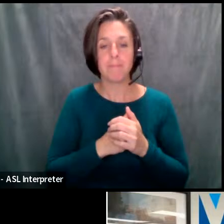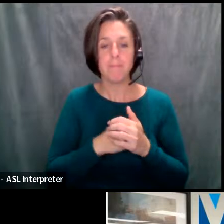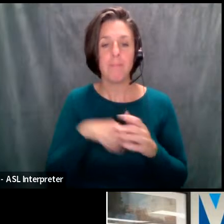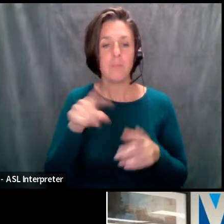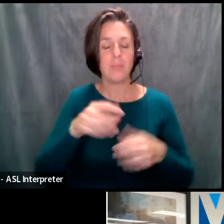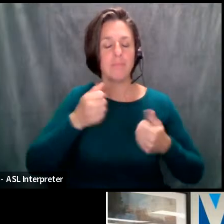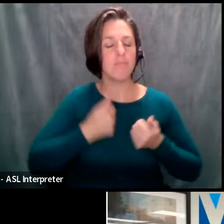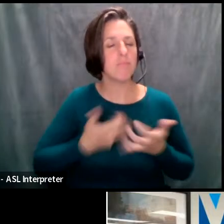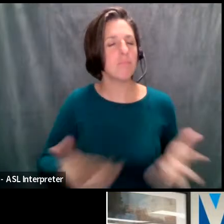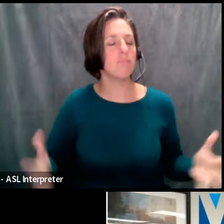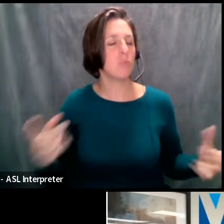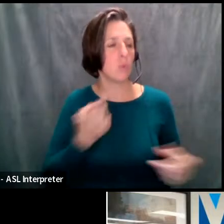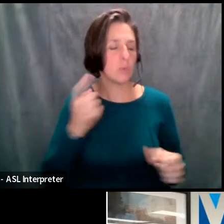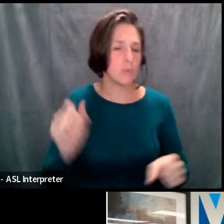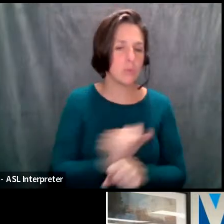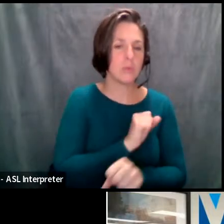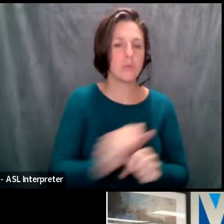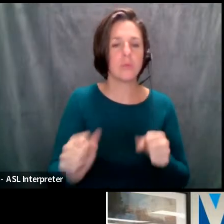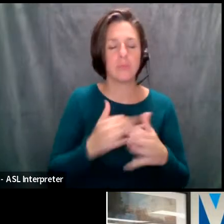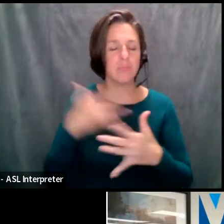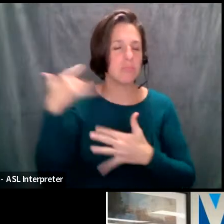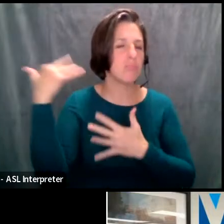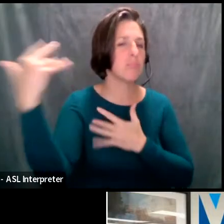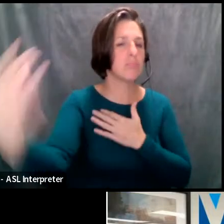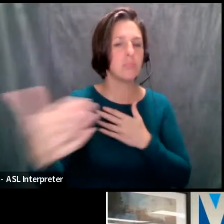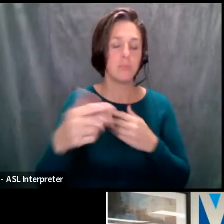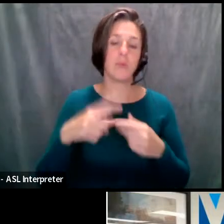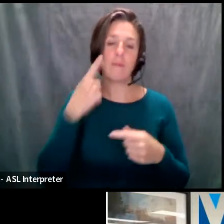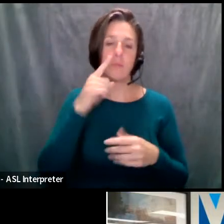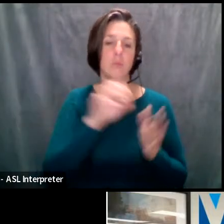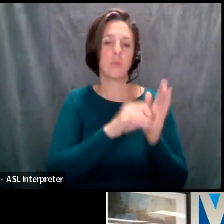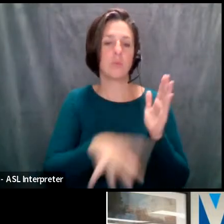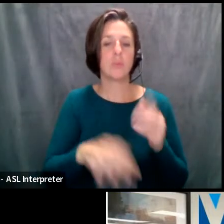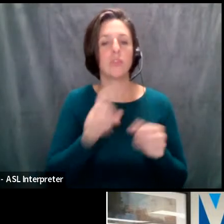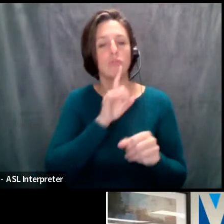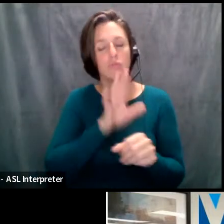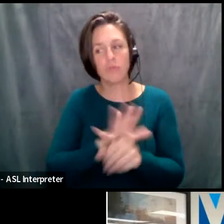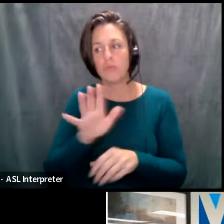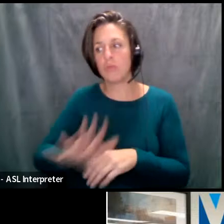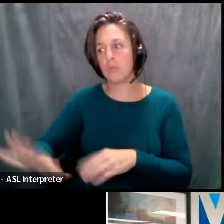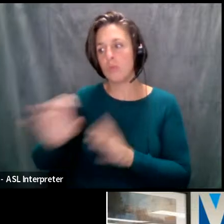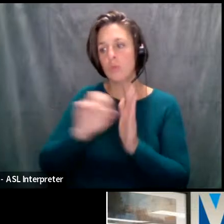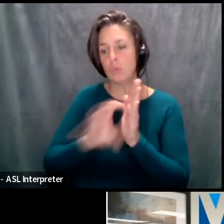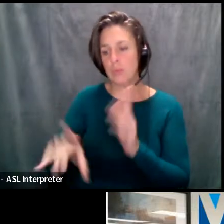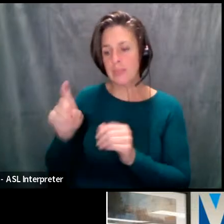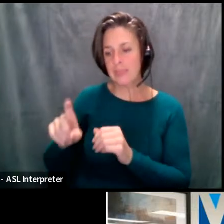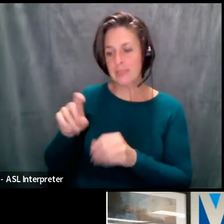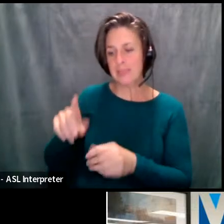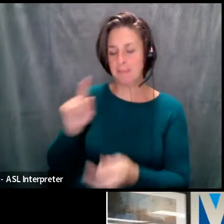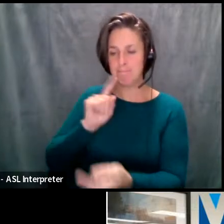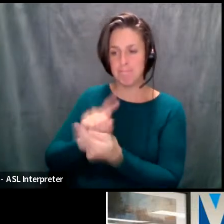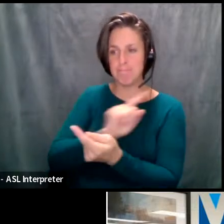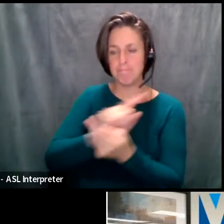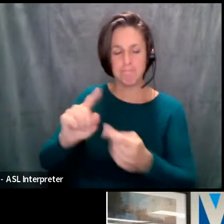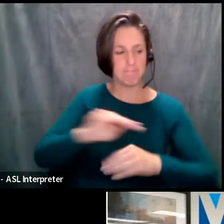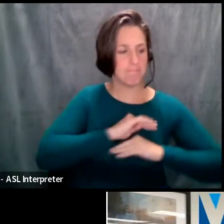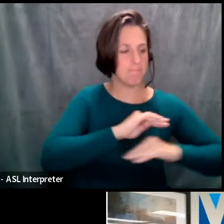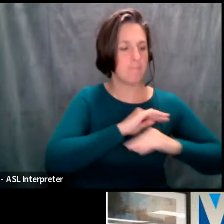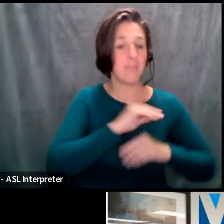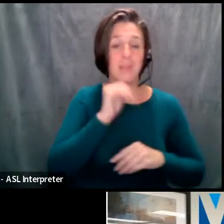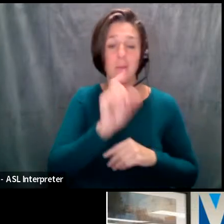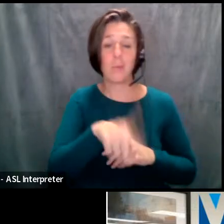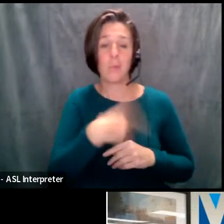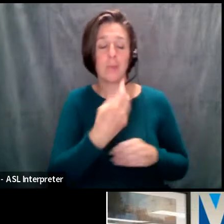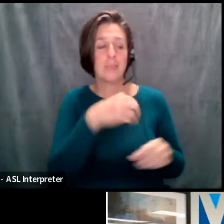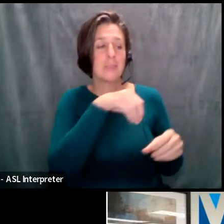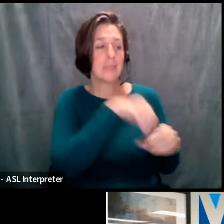students, always going above and beyond to ensure that their needs are met, not only in the classroom, but in every aspect of